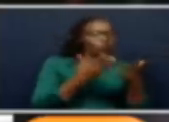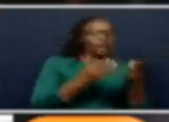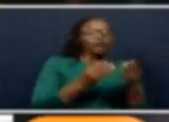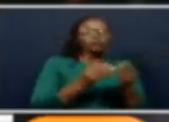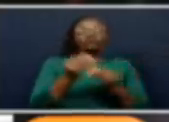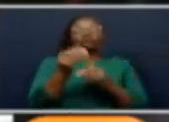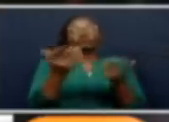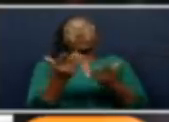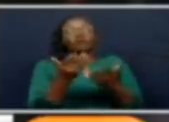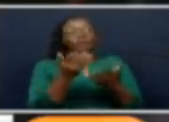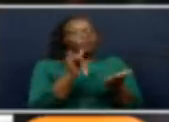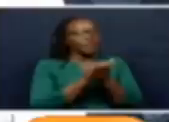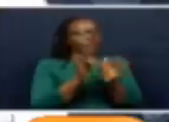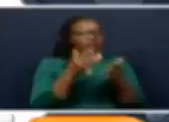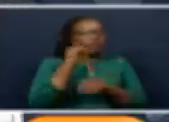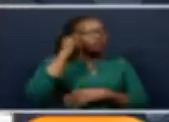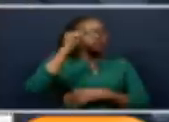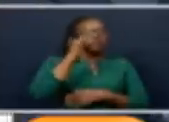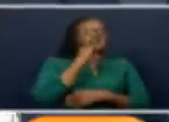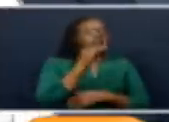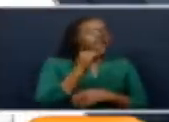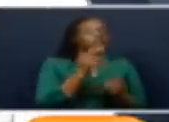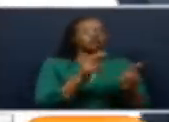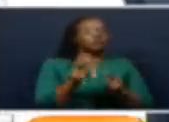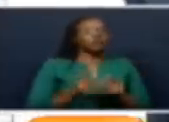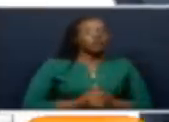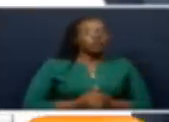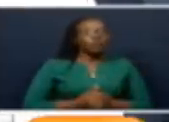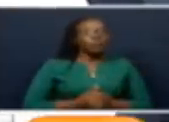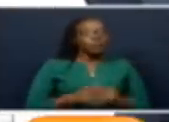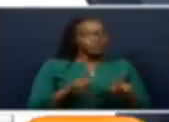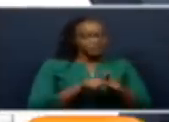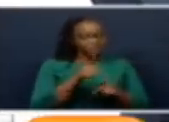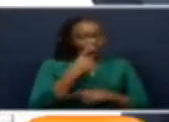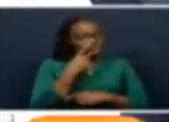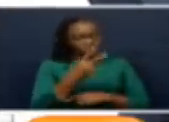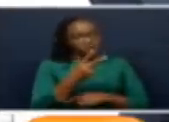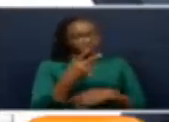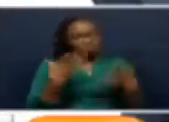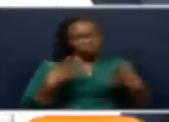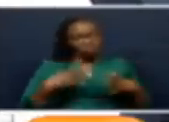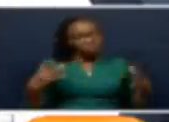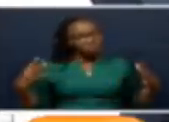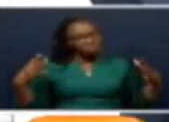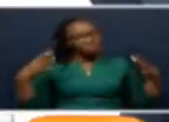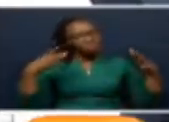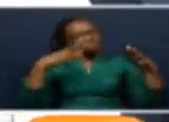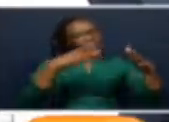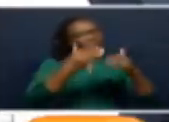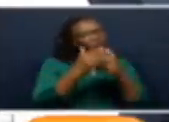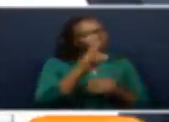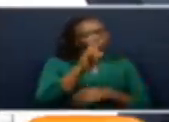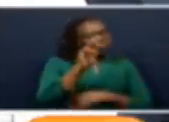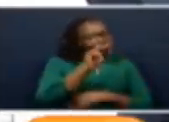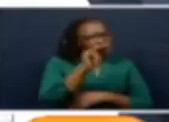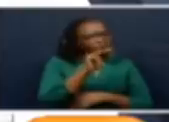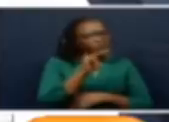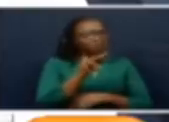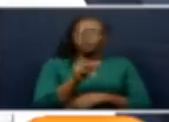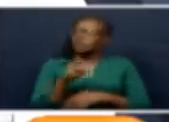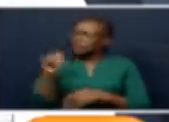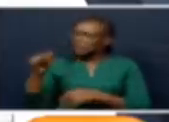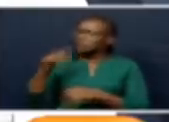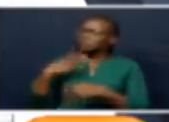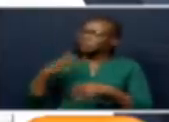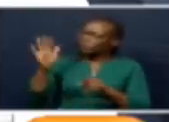that is how politics is. But what and you can see the crowd. Yes. Almost 2 million. There was a lot of people. A lot of